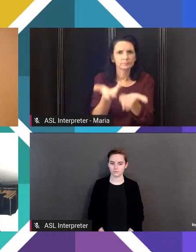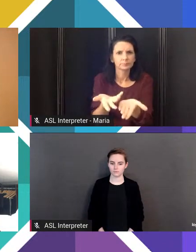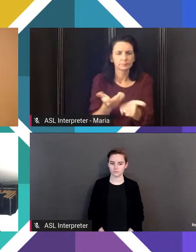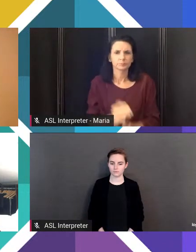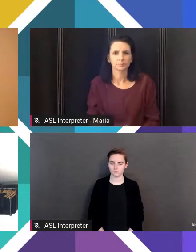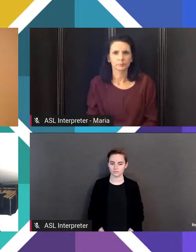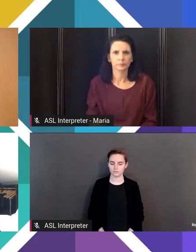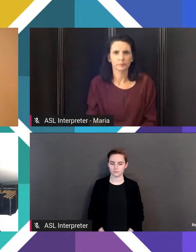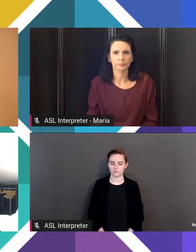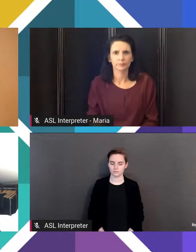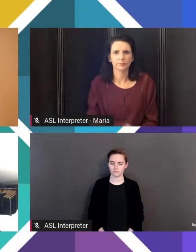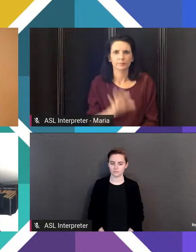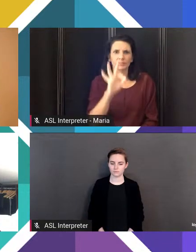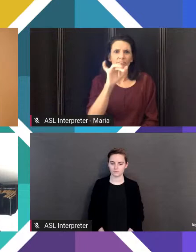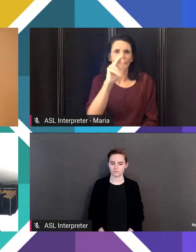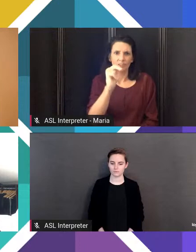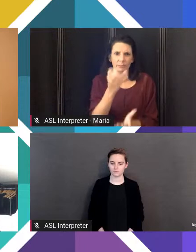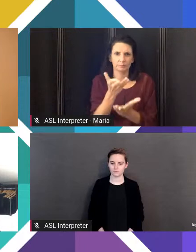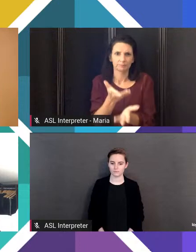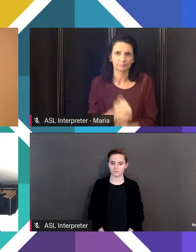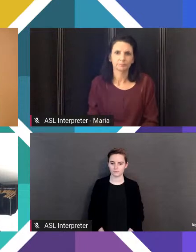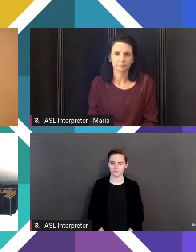Let's start with Finn.